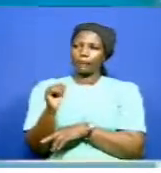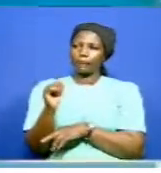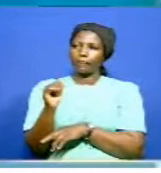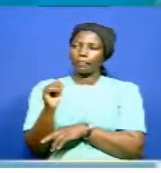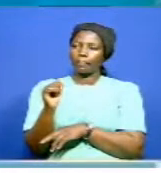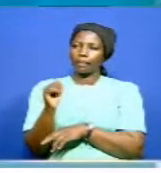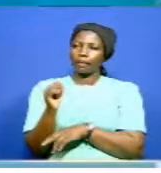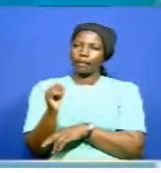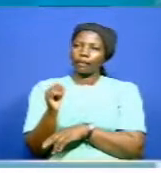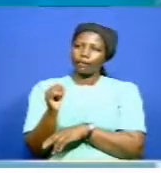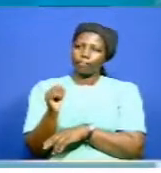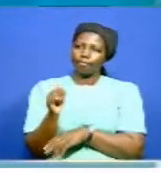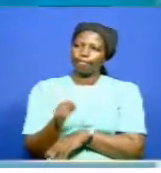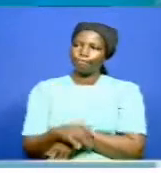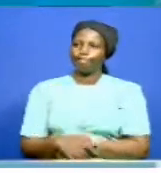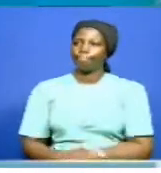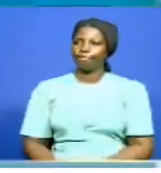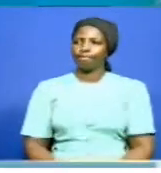it?